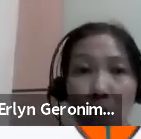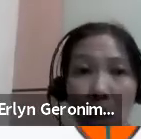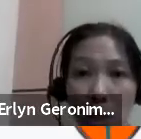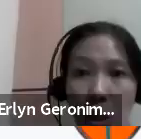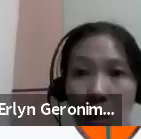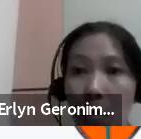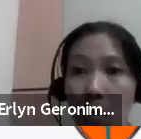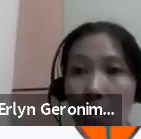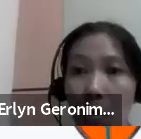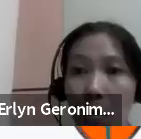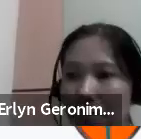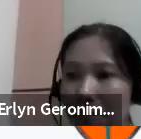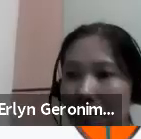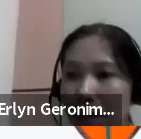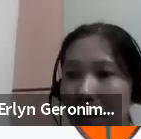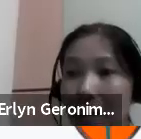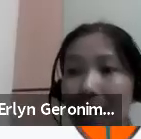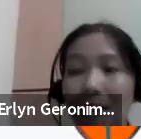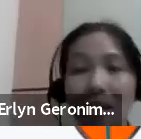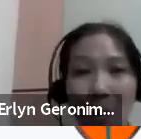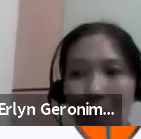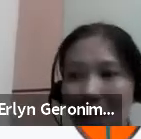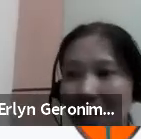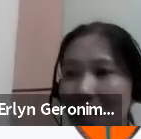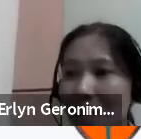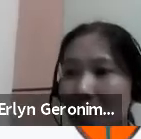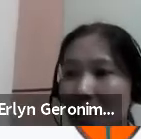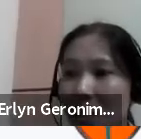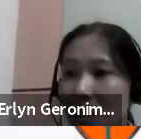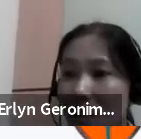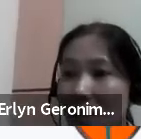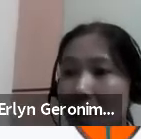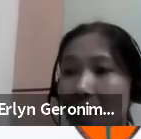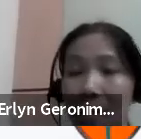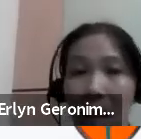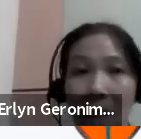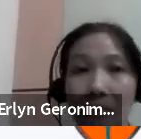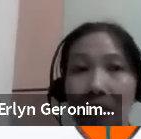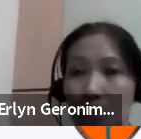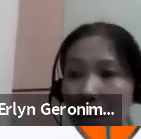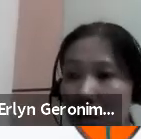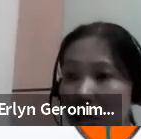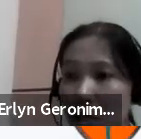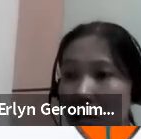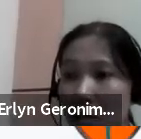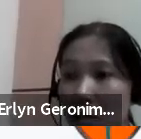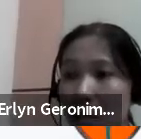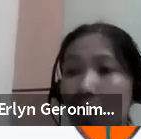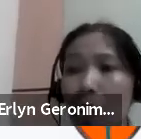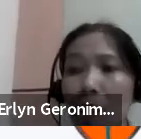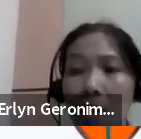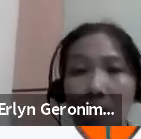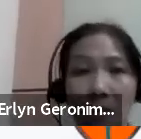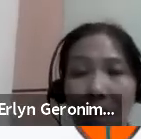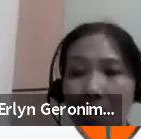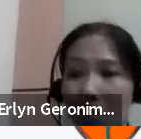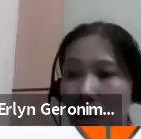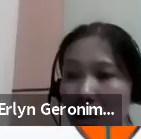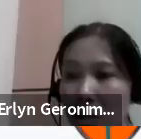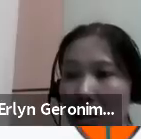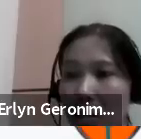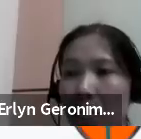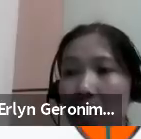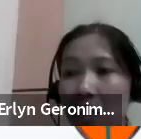positive change in the world. Let us now listen to the significant life experiences of our